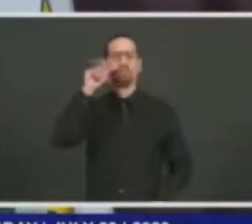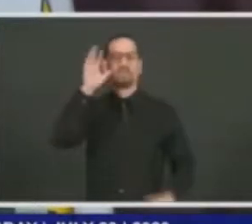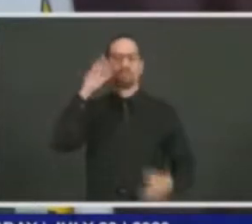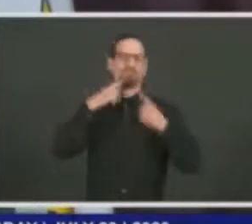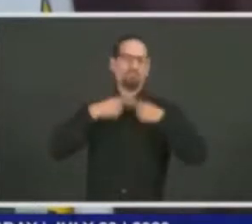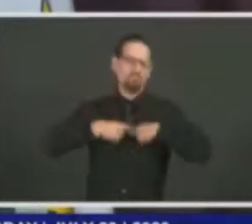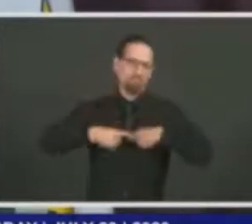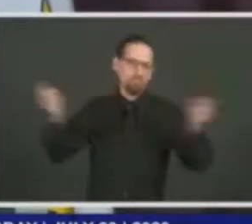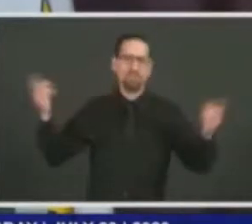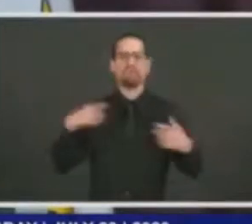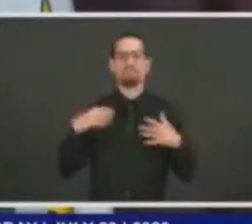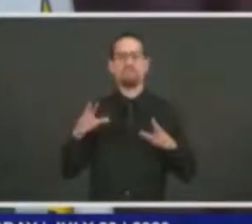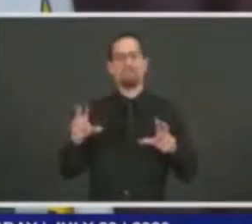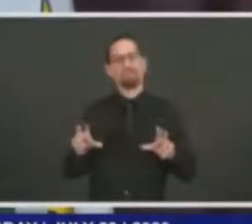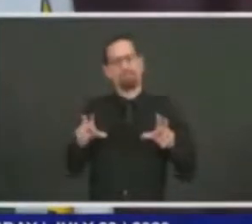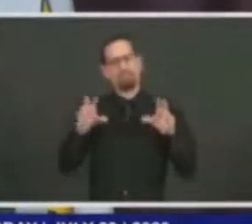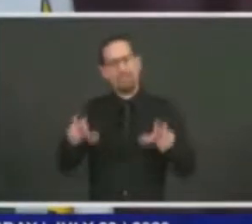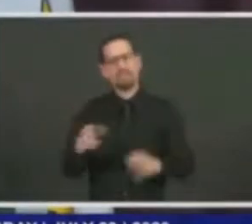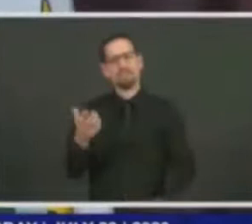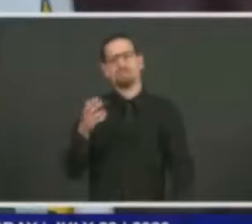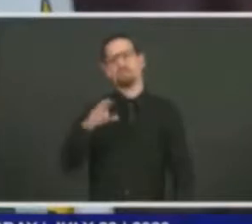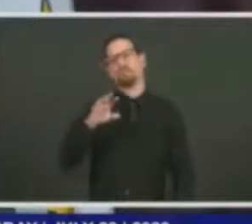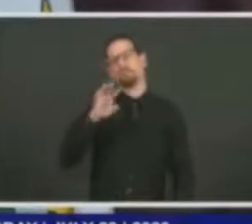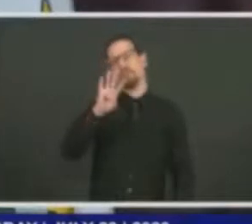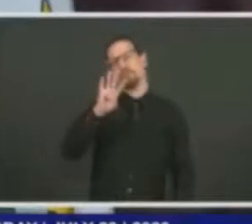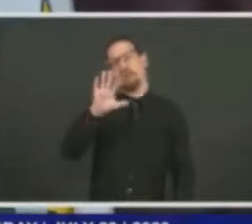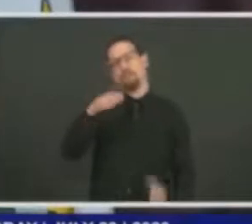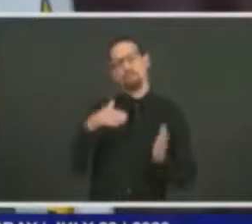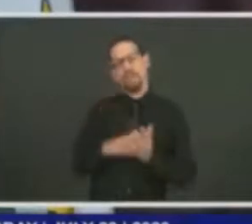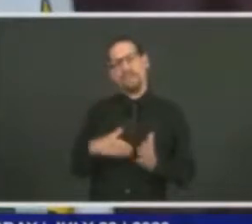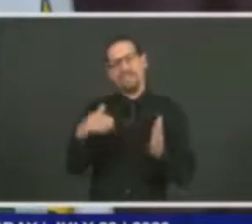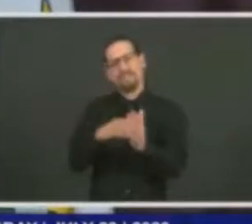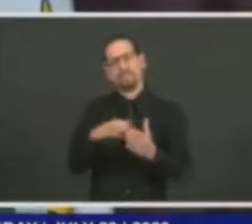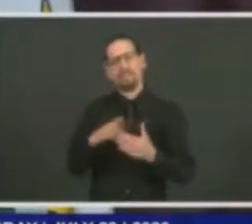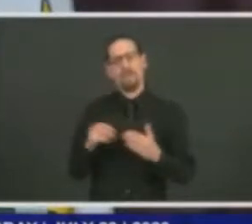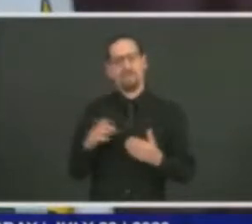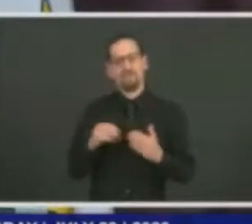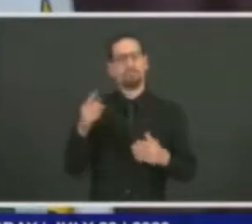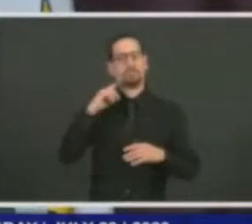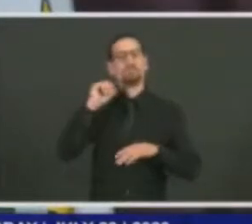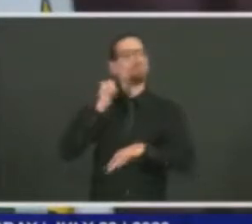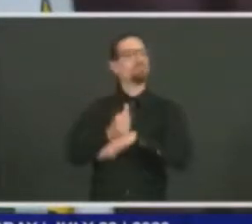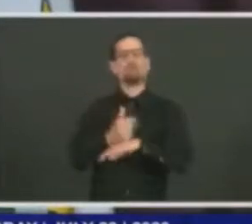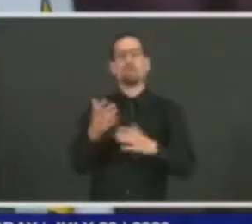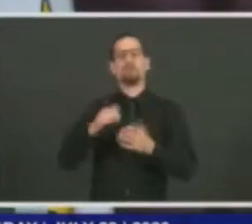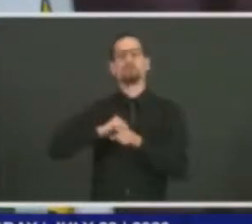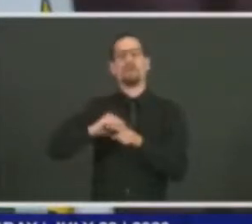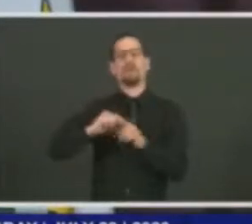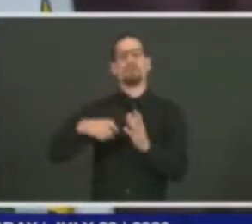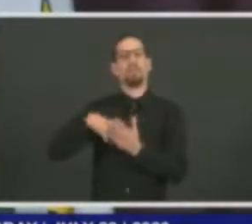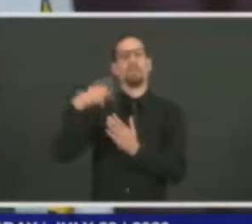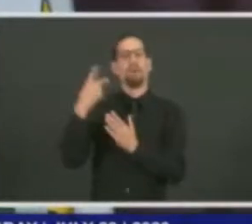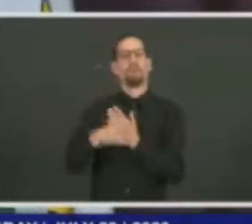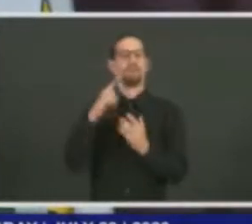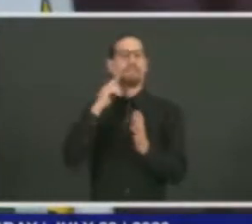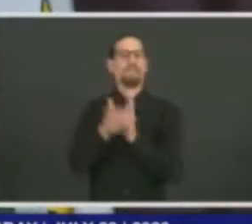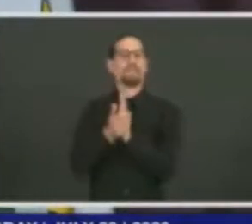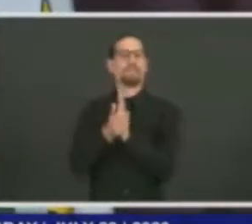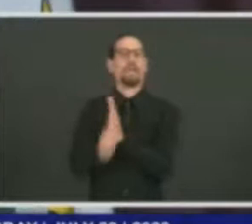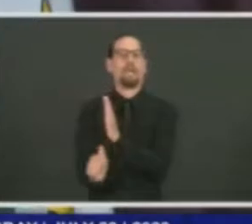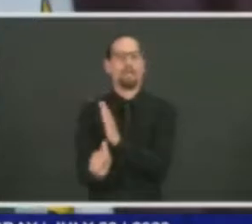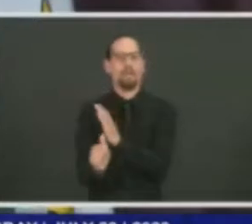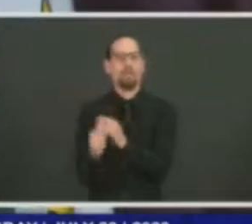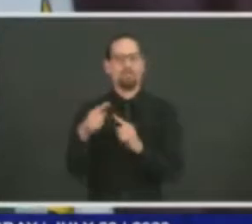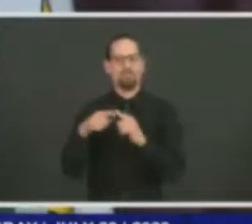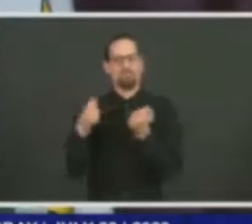of our federal stimulus funds to train and support 5,000 to 7,000 Rhode Islanders who've lost their jobs